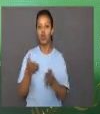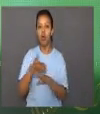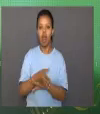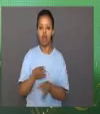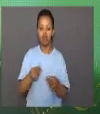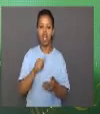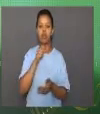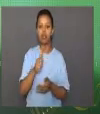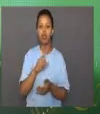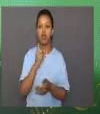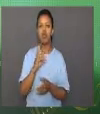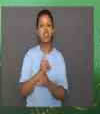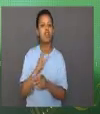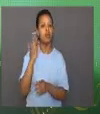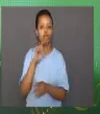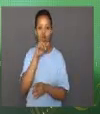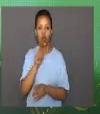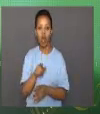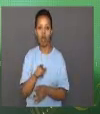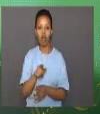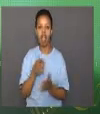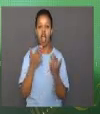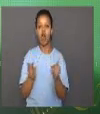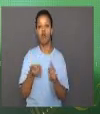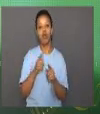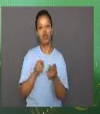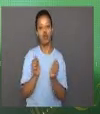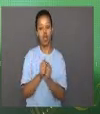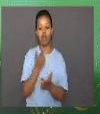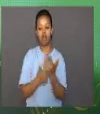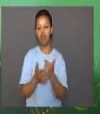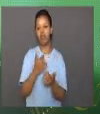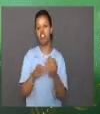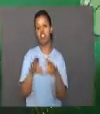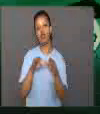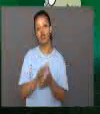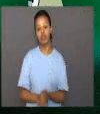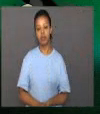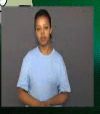decompose? Pair up with your partner and discuss this question.